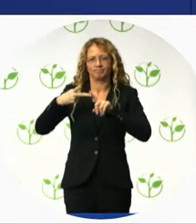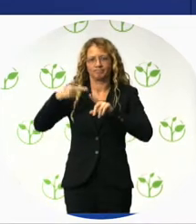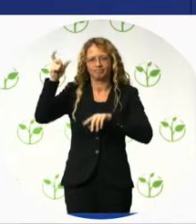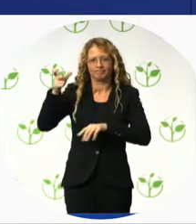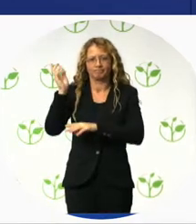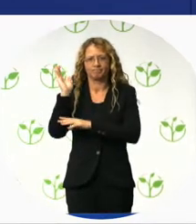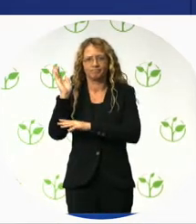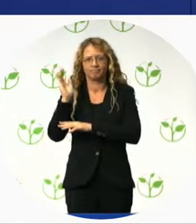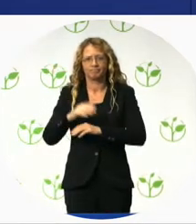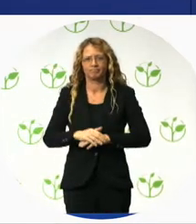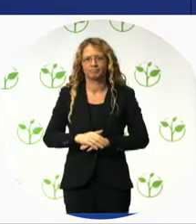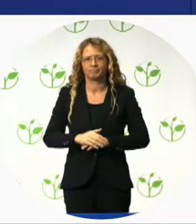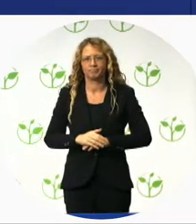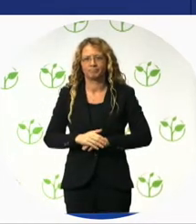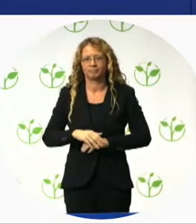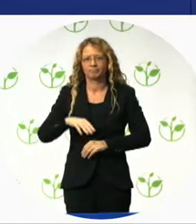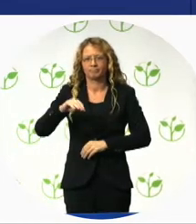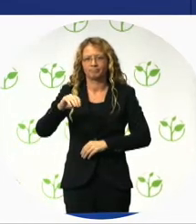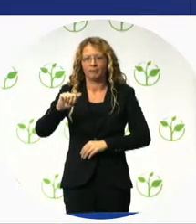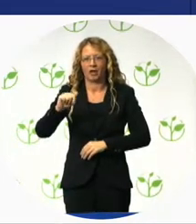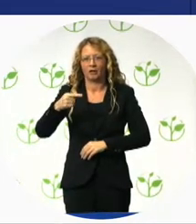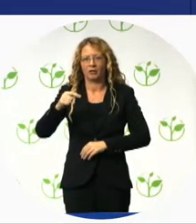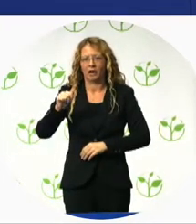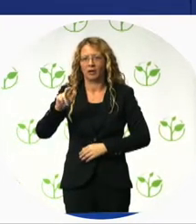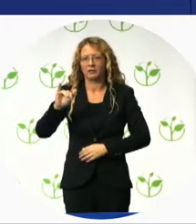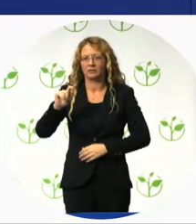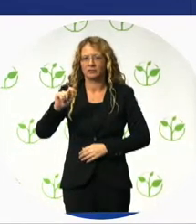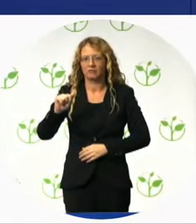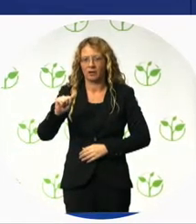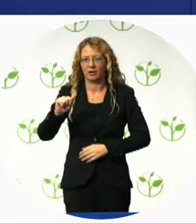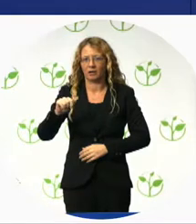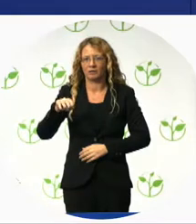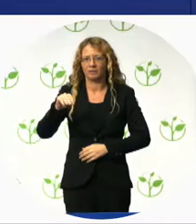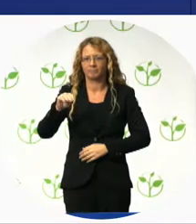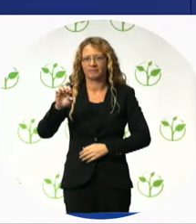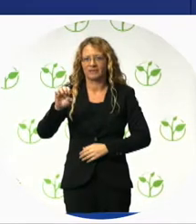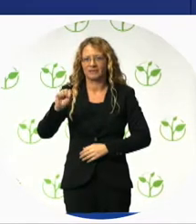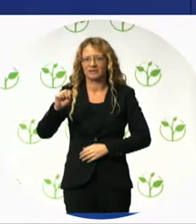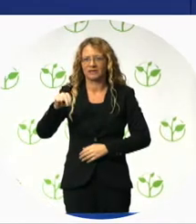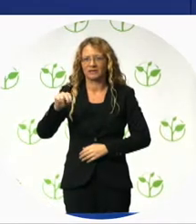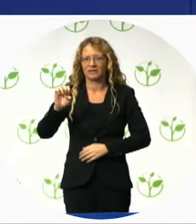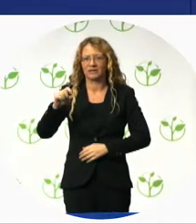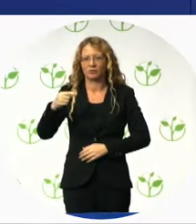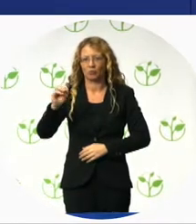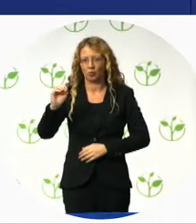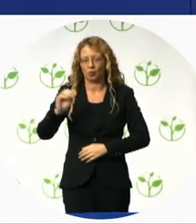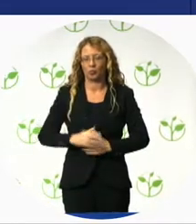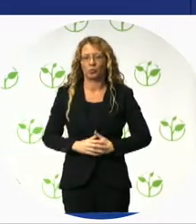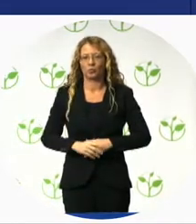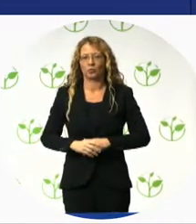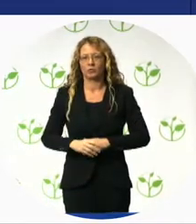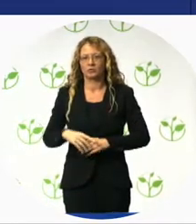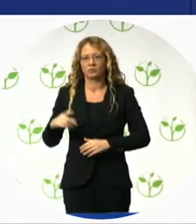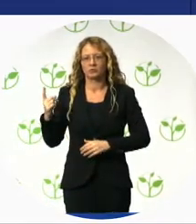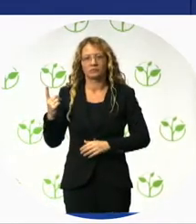rubbish. From the Ministry of Information and Communication Technologies in Colombia. She's head of the International Office